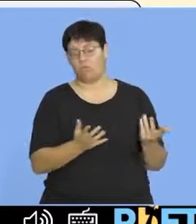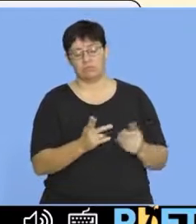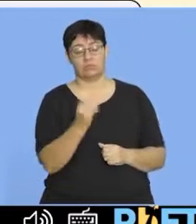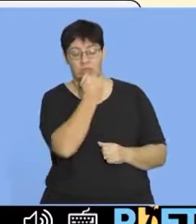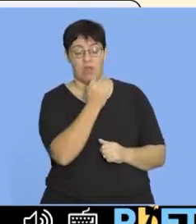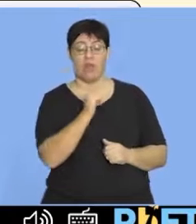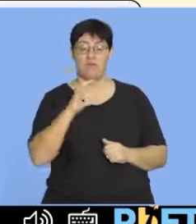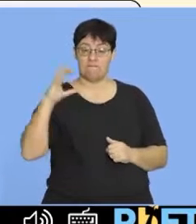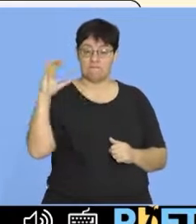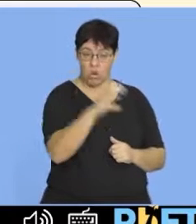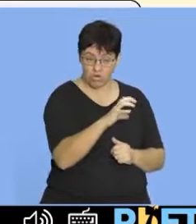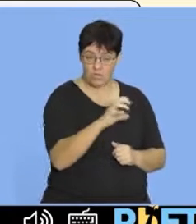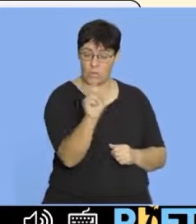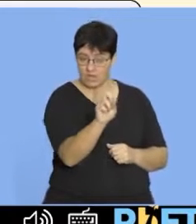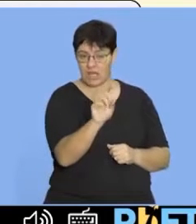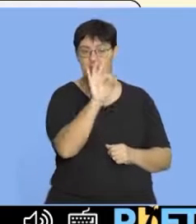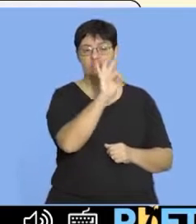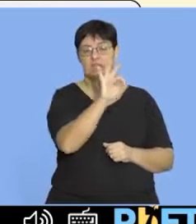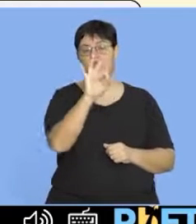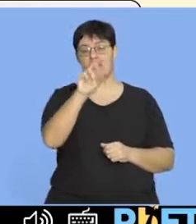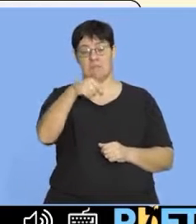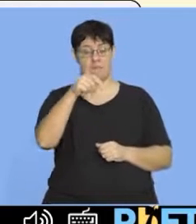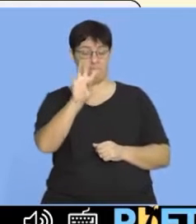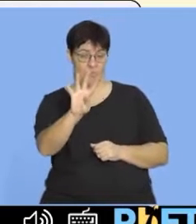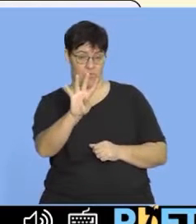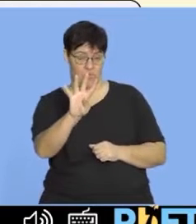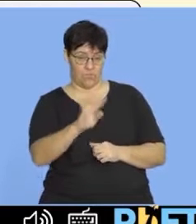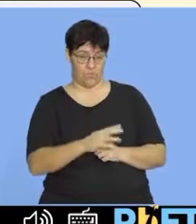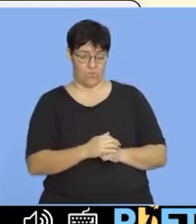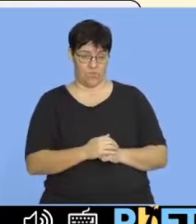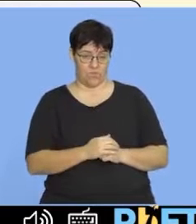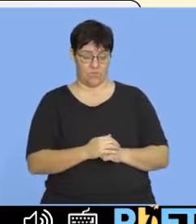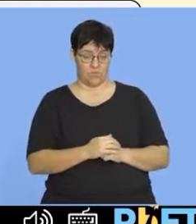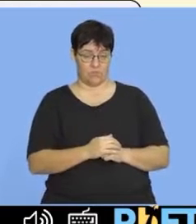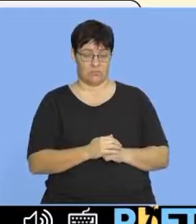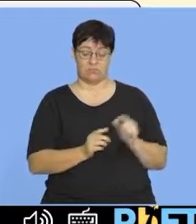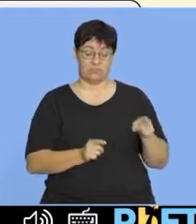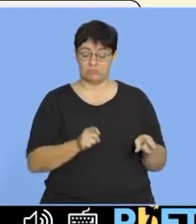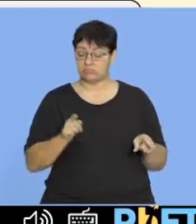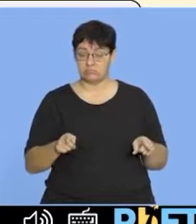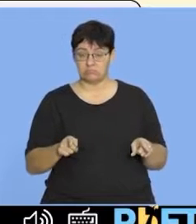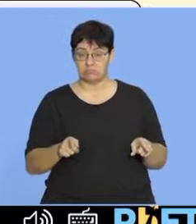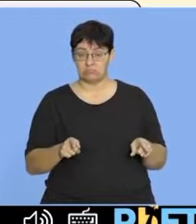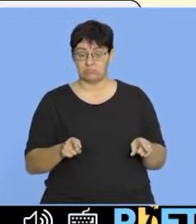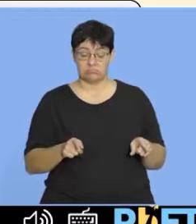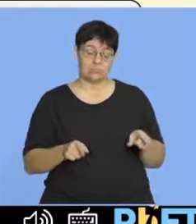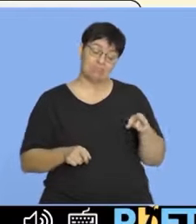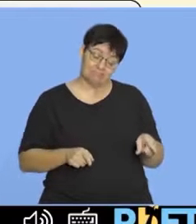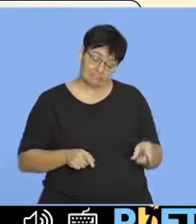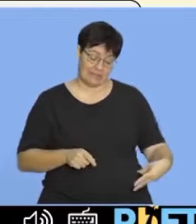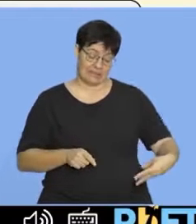of 33,4. If I double the mass of mass